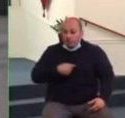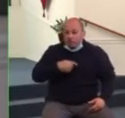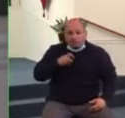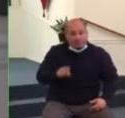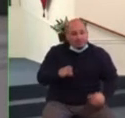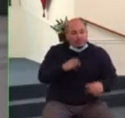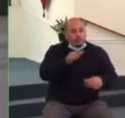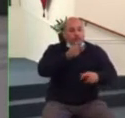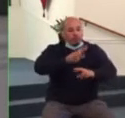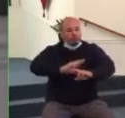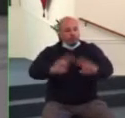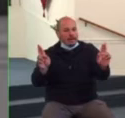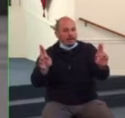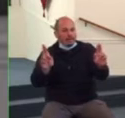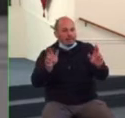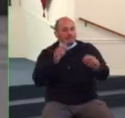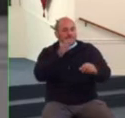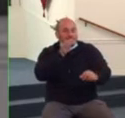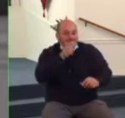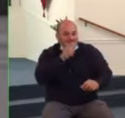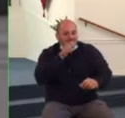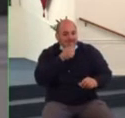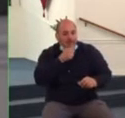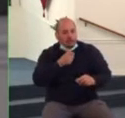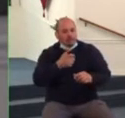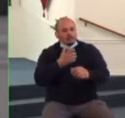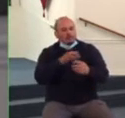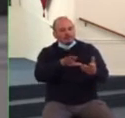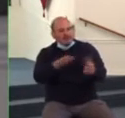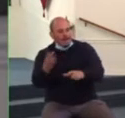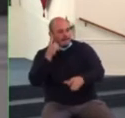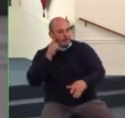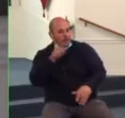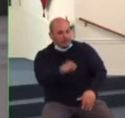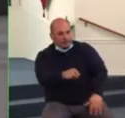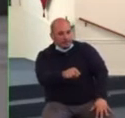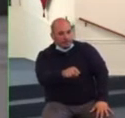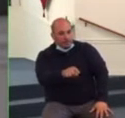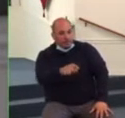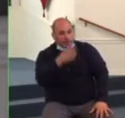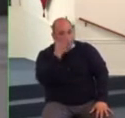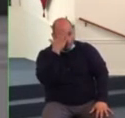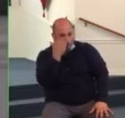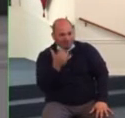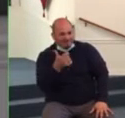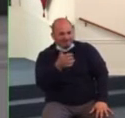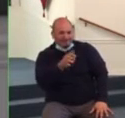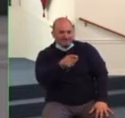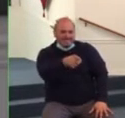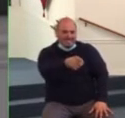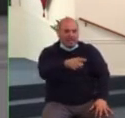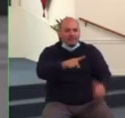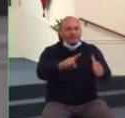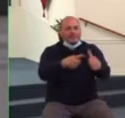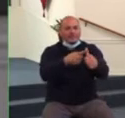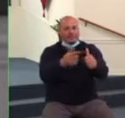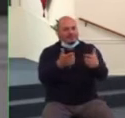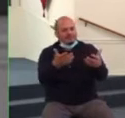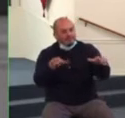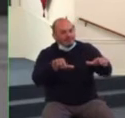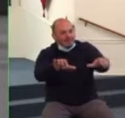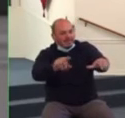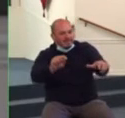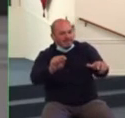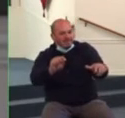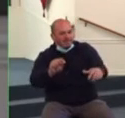suffered and died for us. Which means there's one attitude we